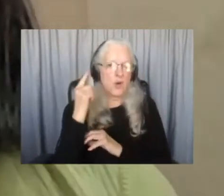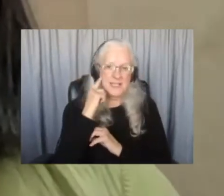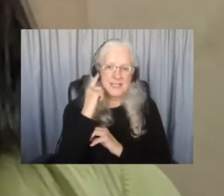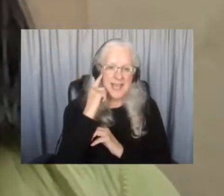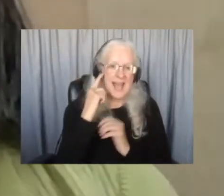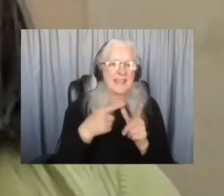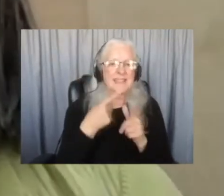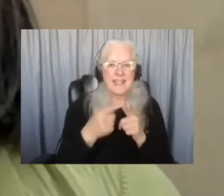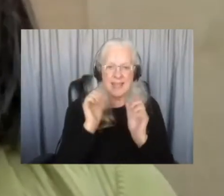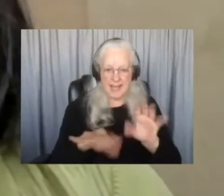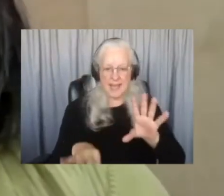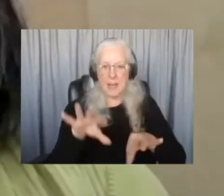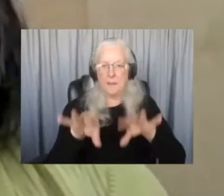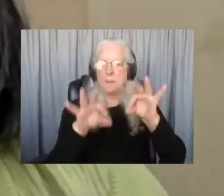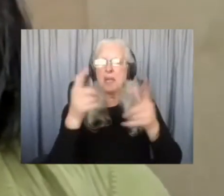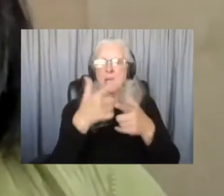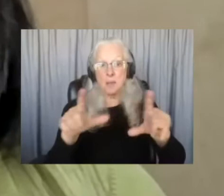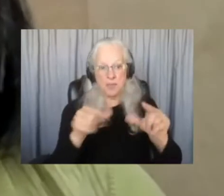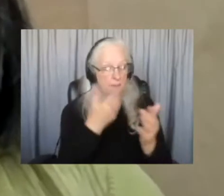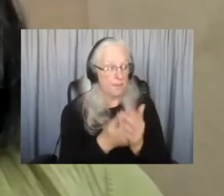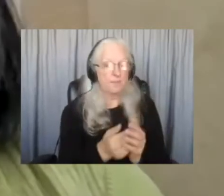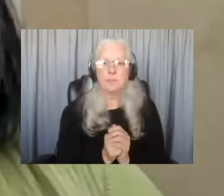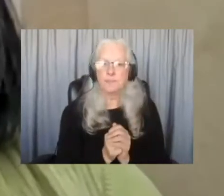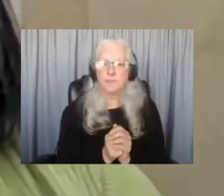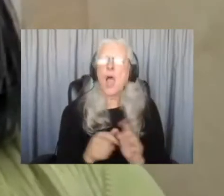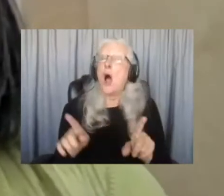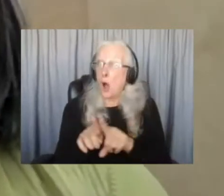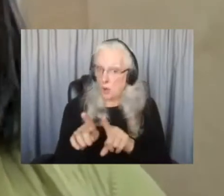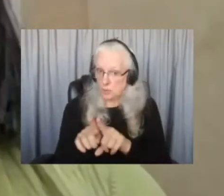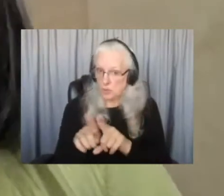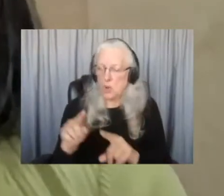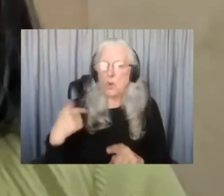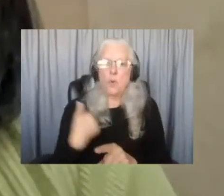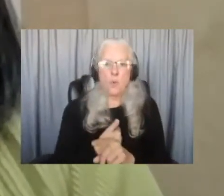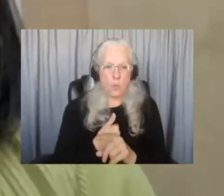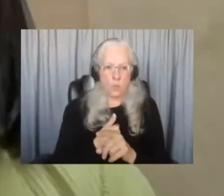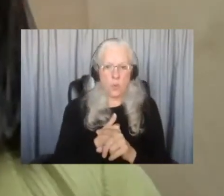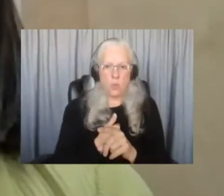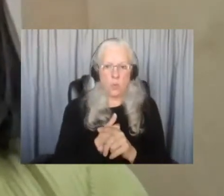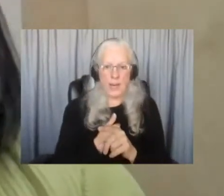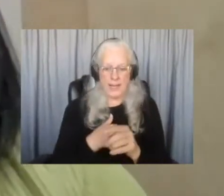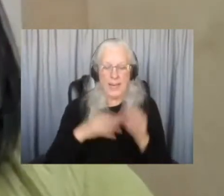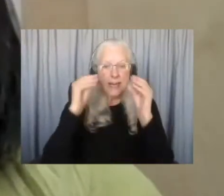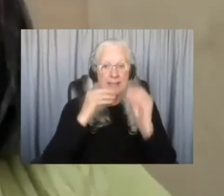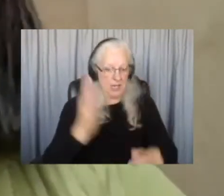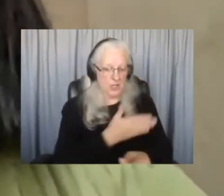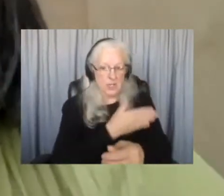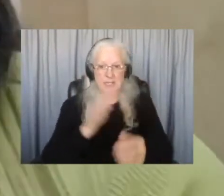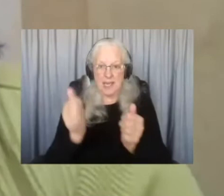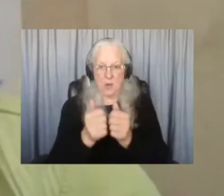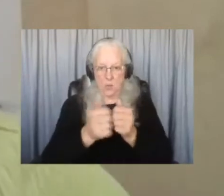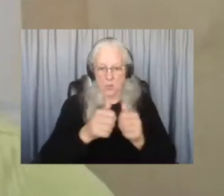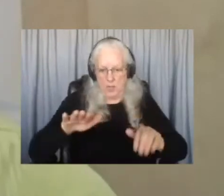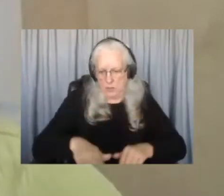well. Singing would be one that we would start with the young ones. Like junior kindergarten can't sit